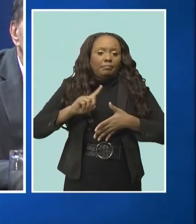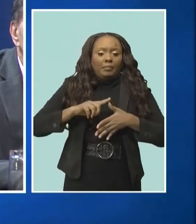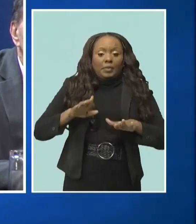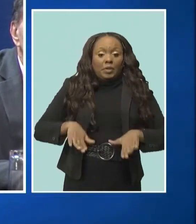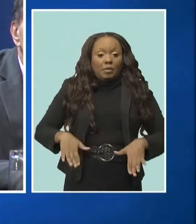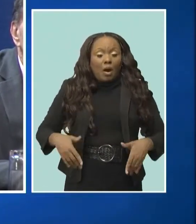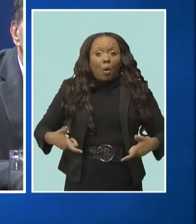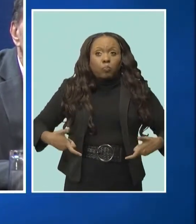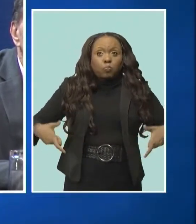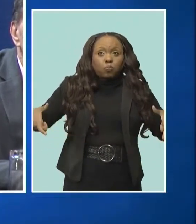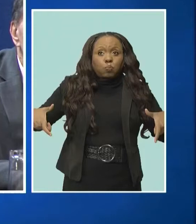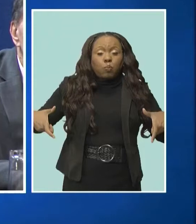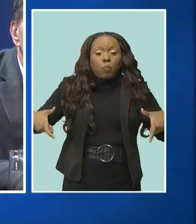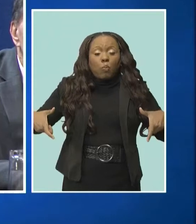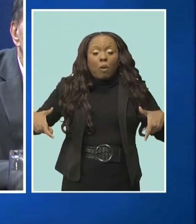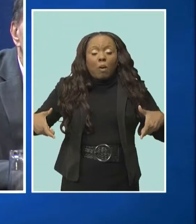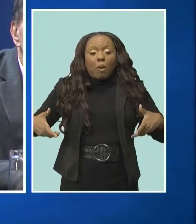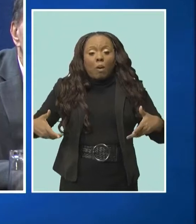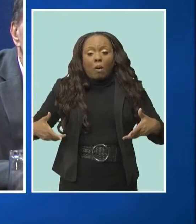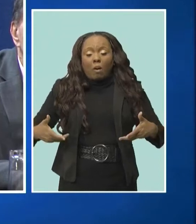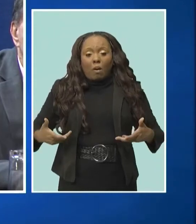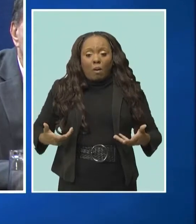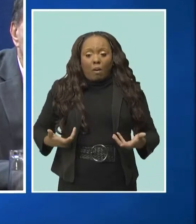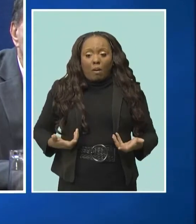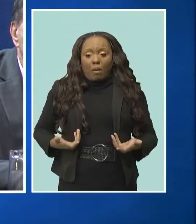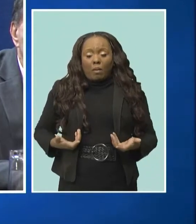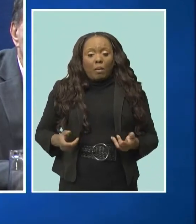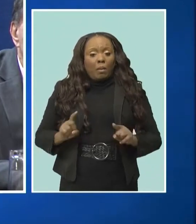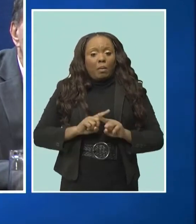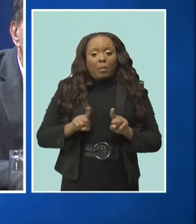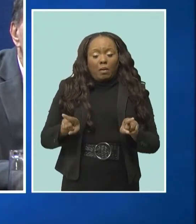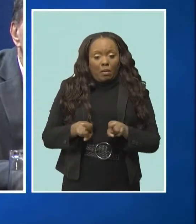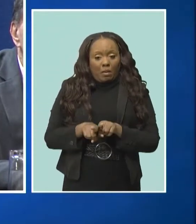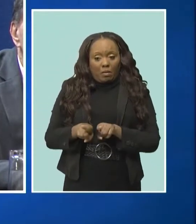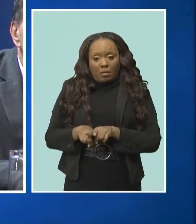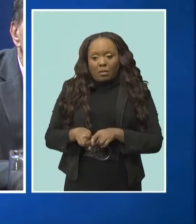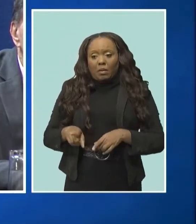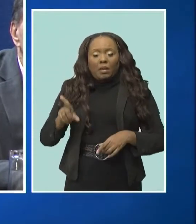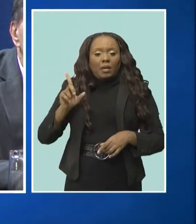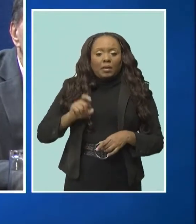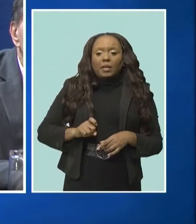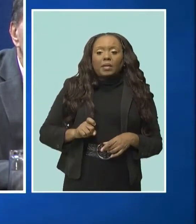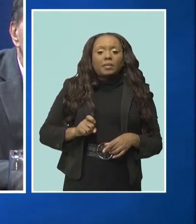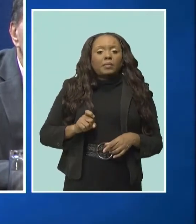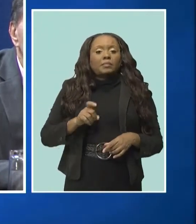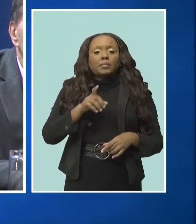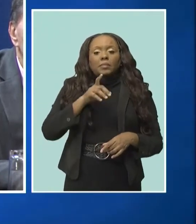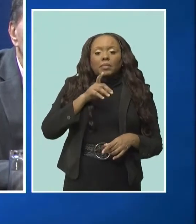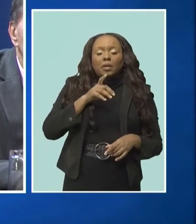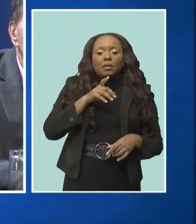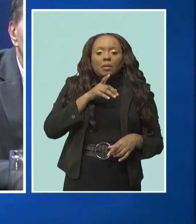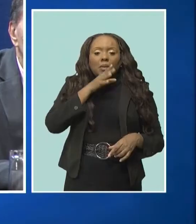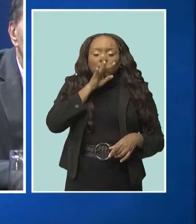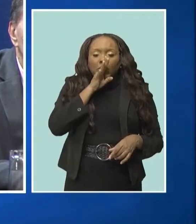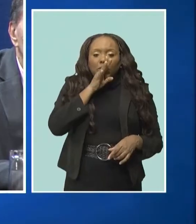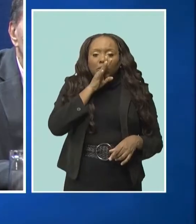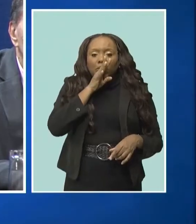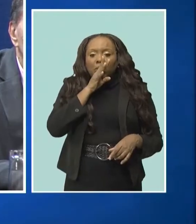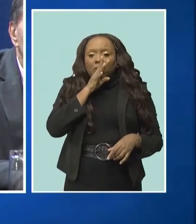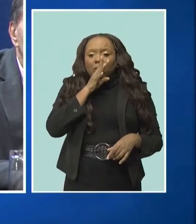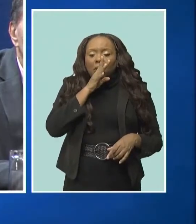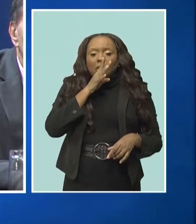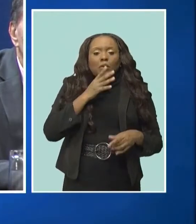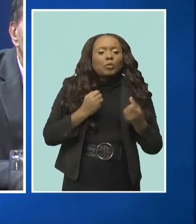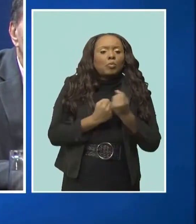a few, but also recognizing the need for SIDS countries to speak with a unified voice as they deal with